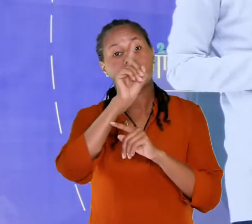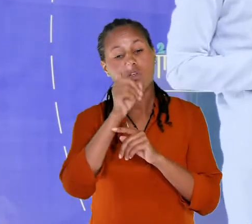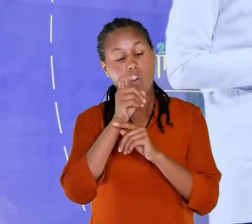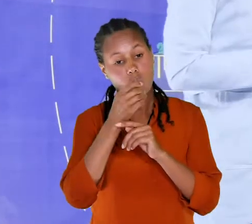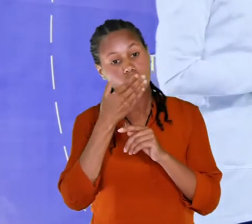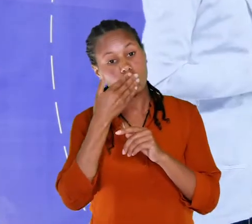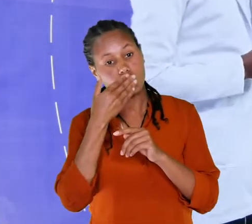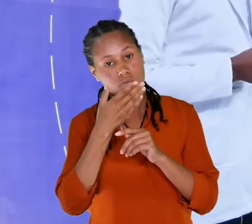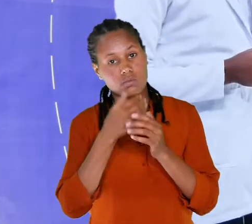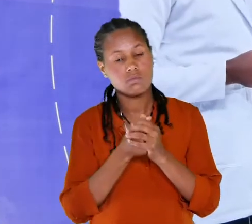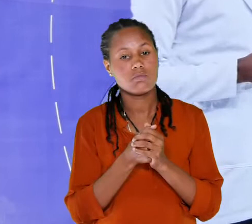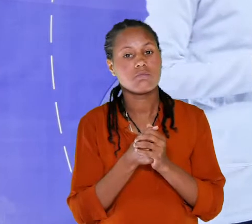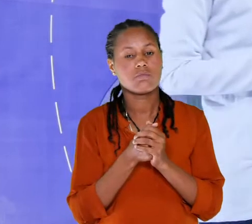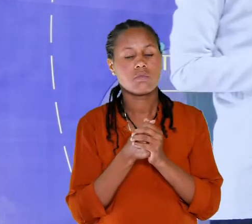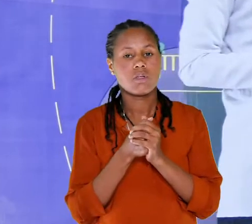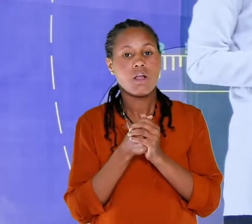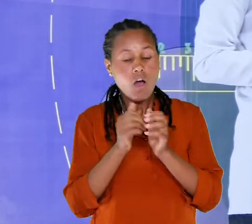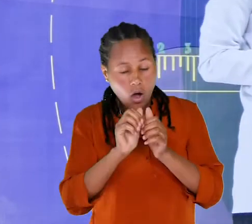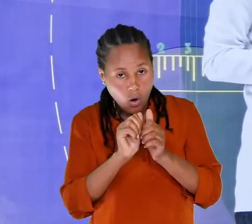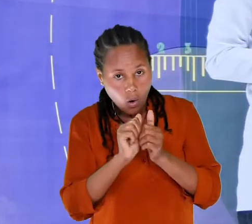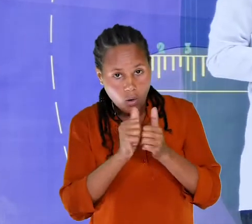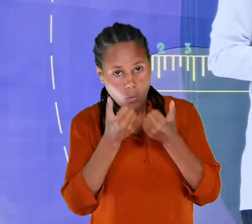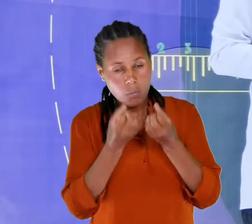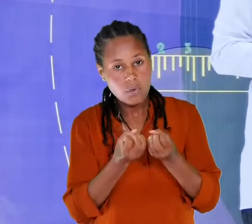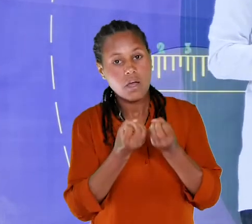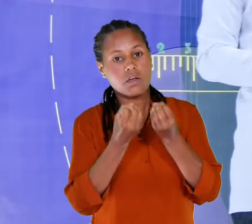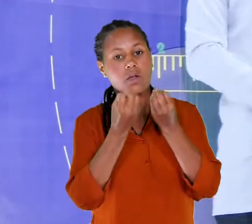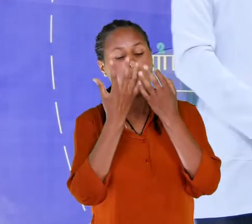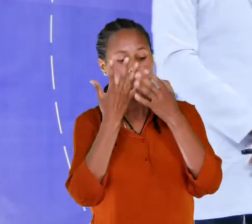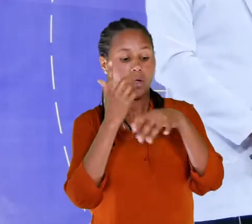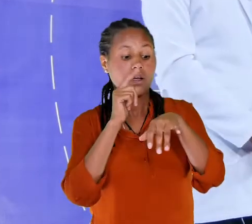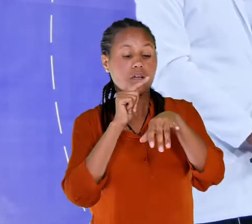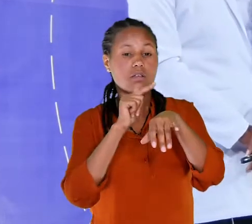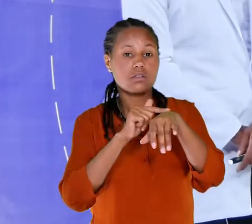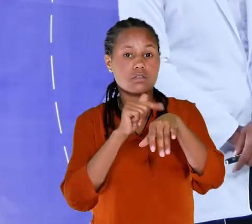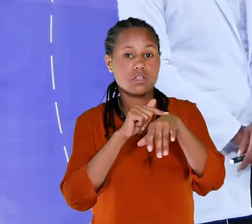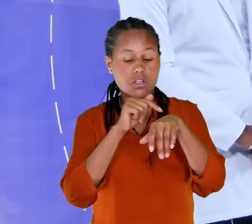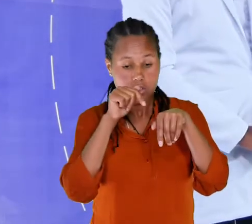Well, how many hours are in a day?